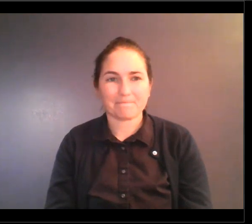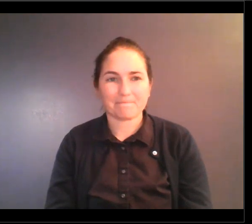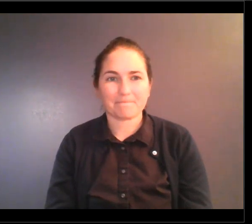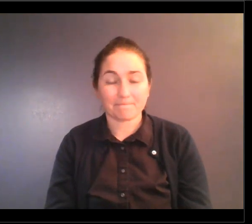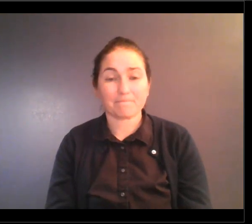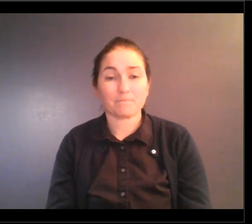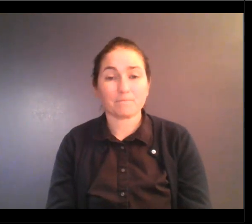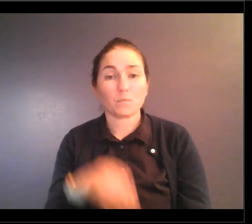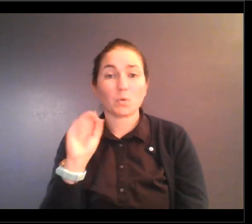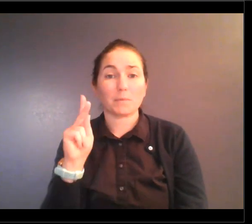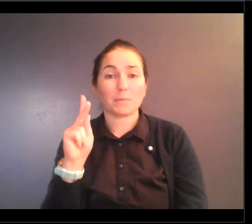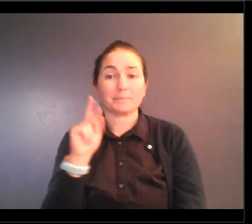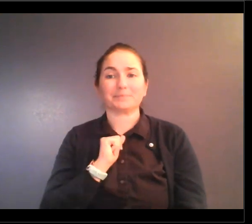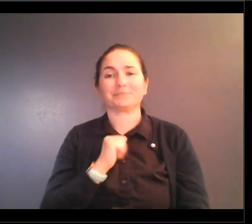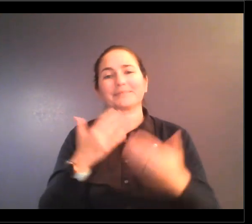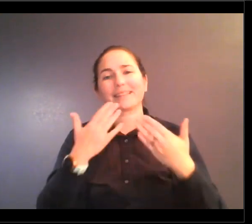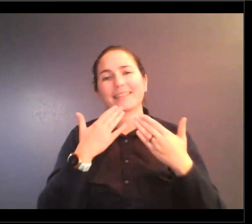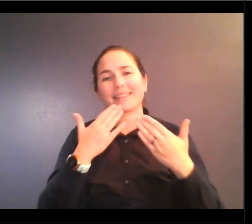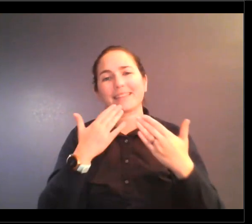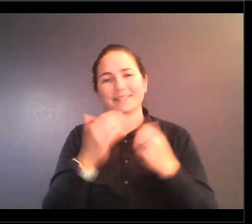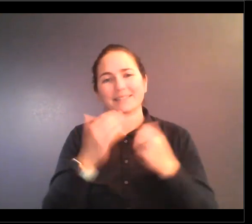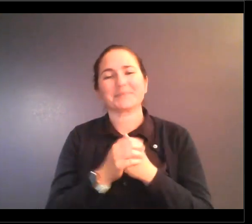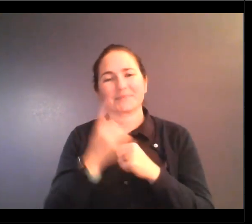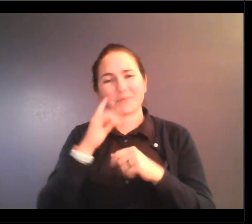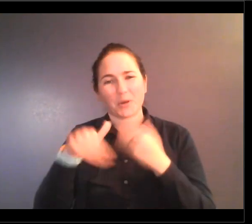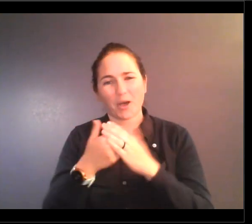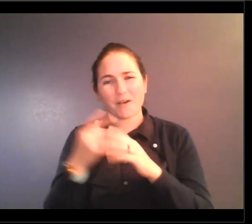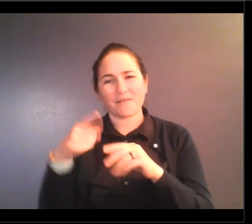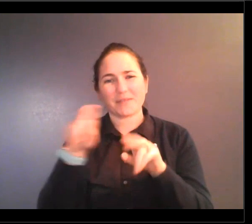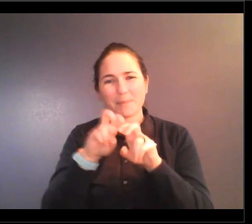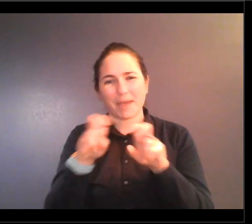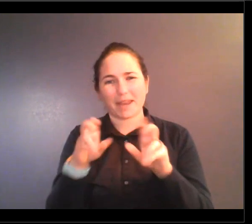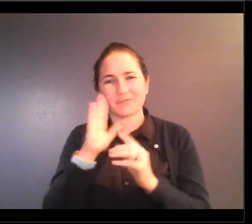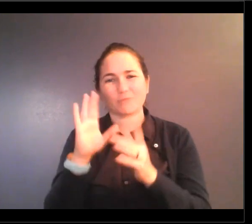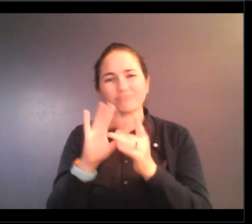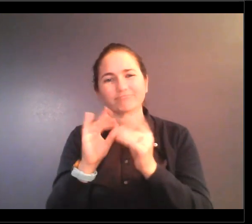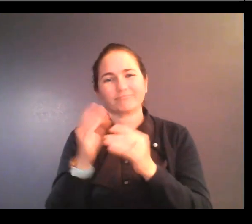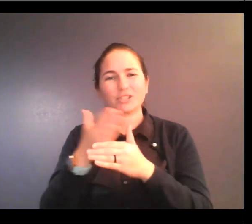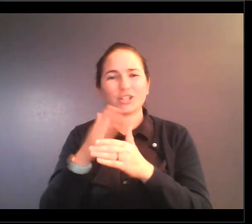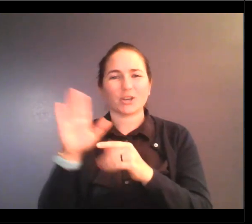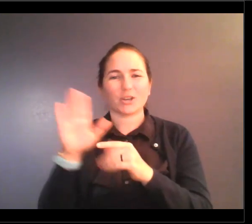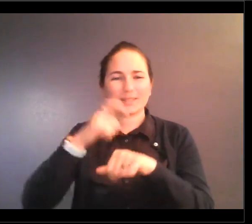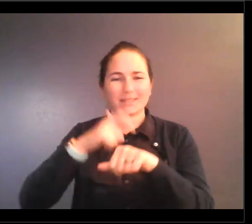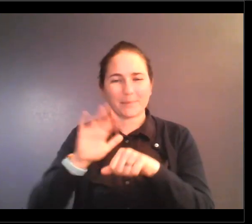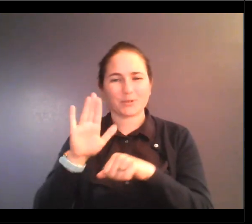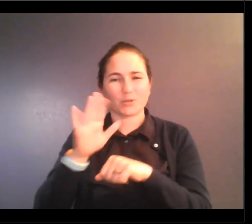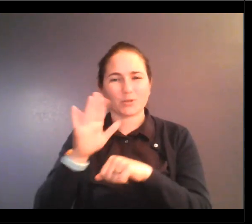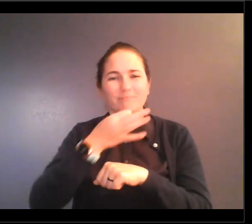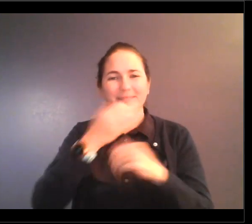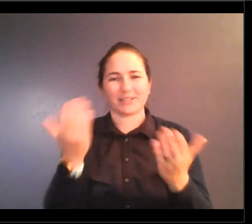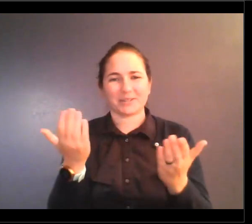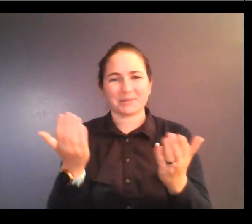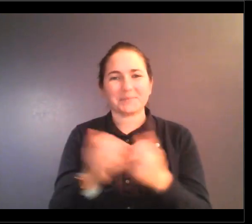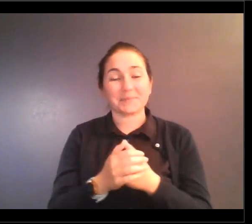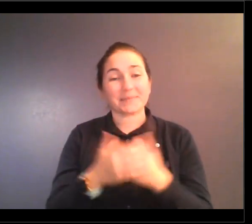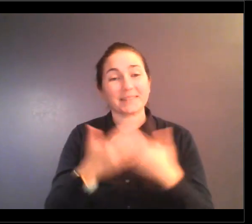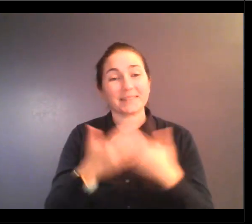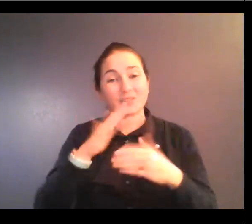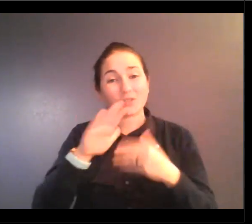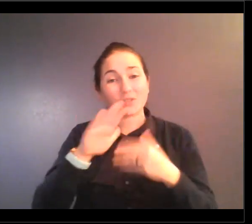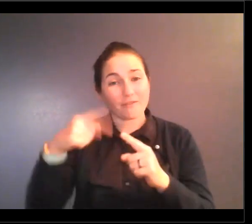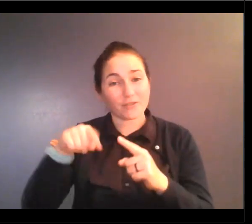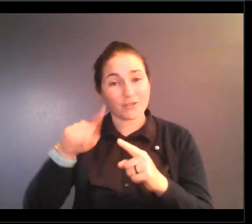Okay, well, great. Thanks very much to our panelists for sharing their time and their expertise with us. And many thanks to all of you